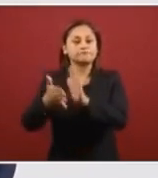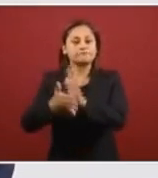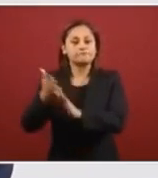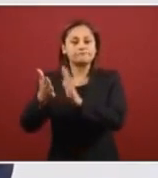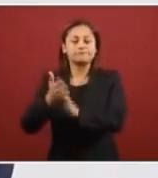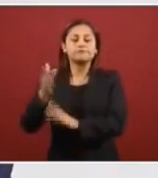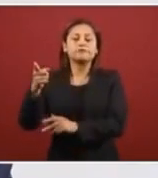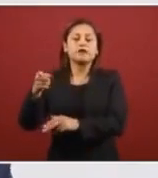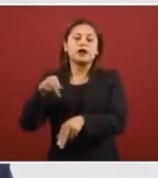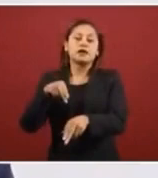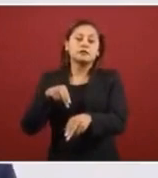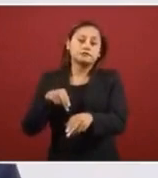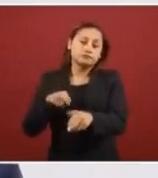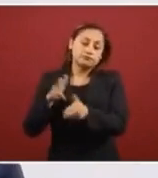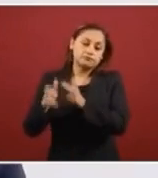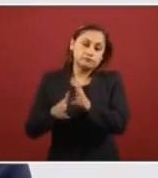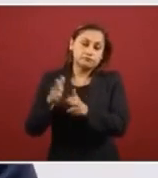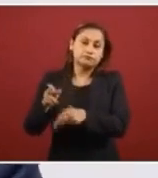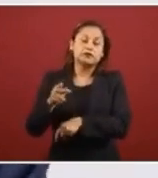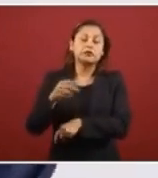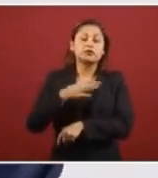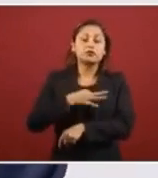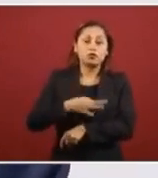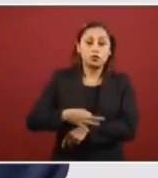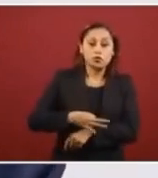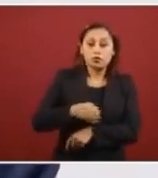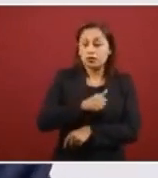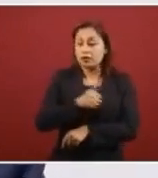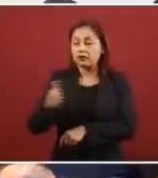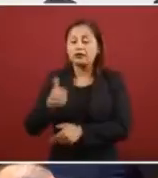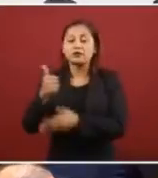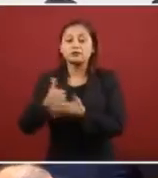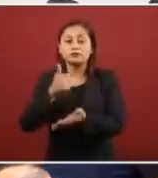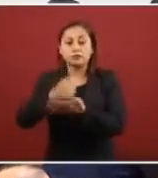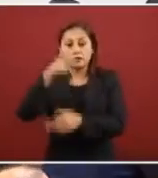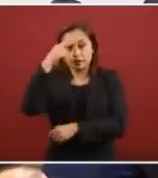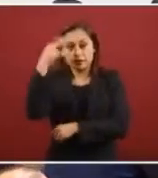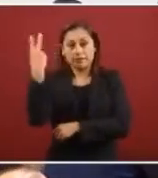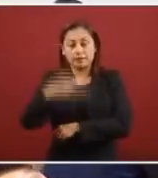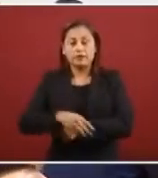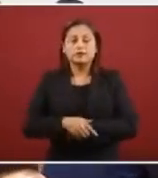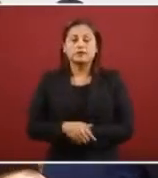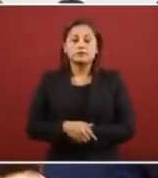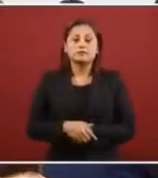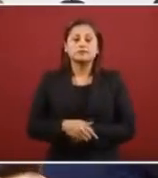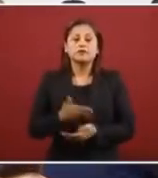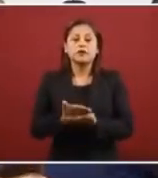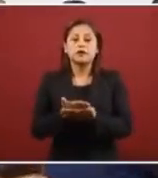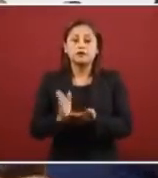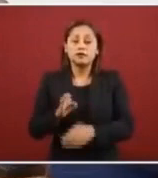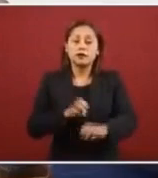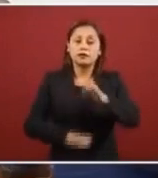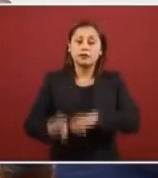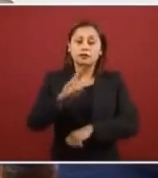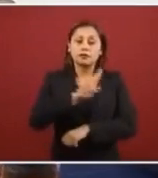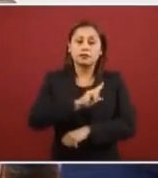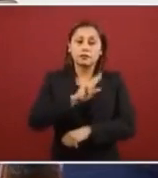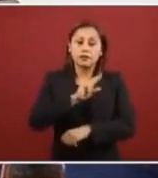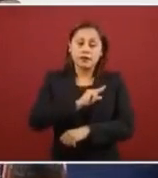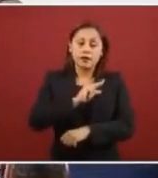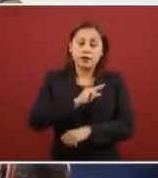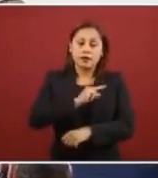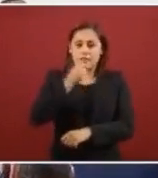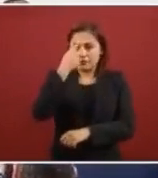the luca city of mexico the participation of the private initiative is